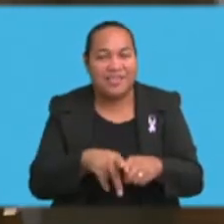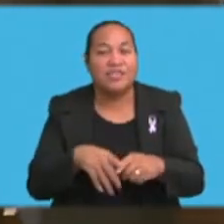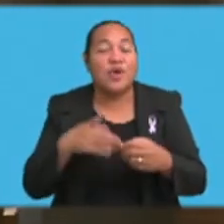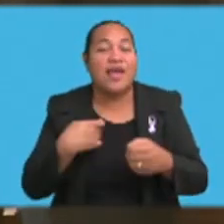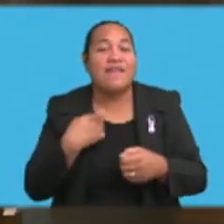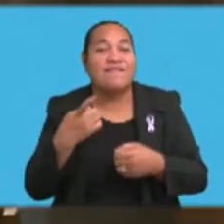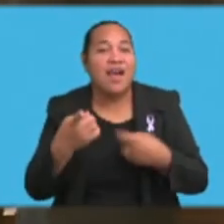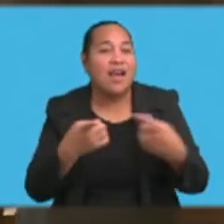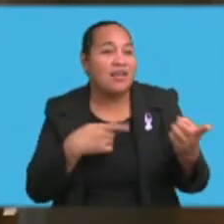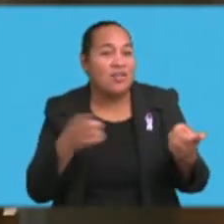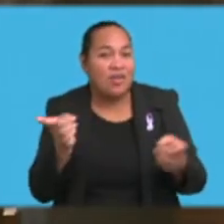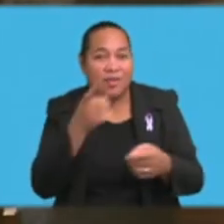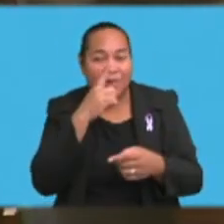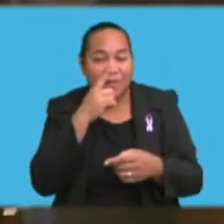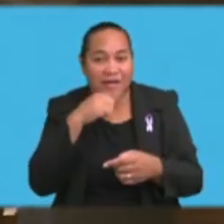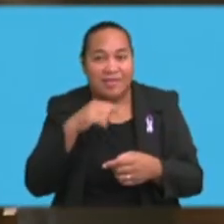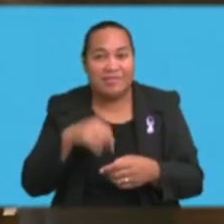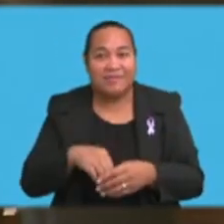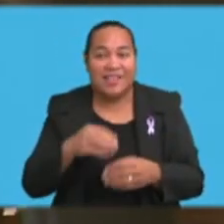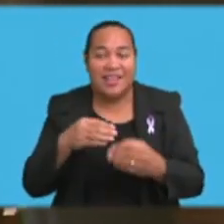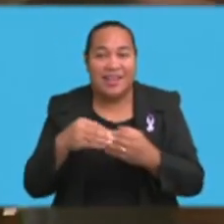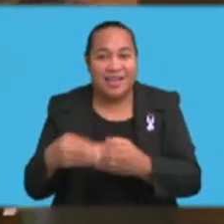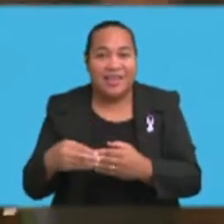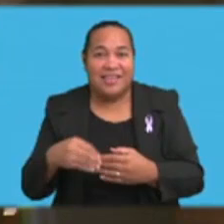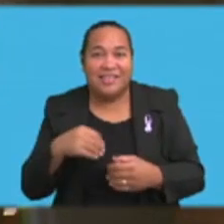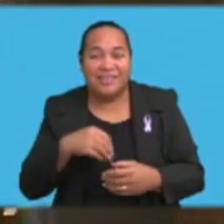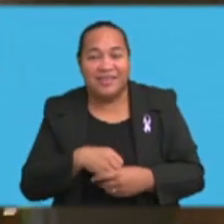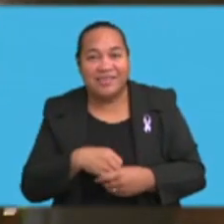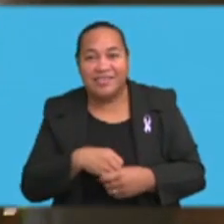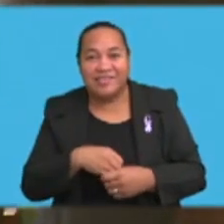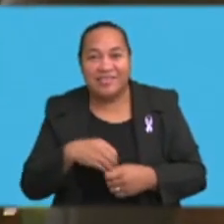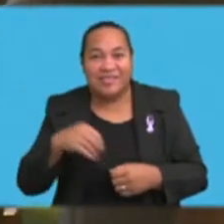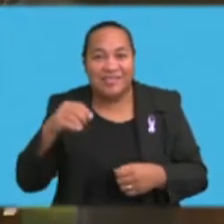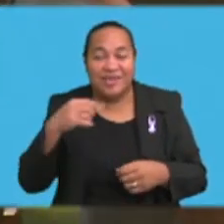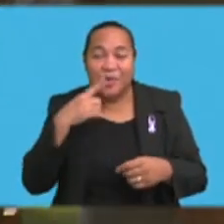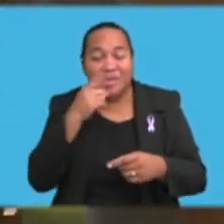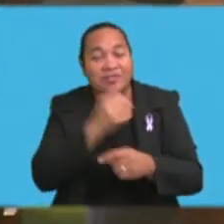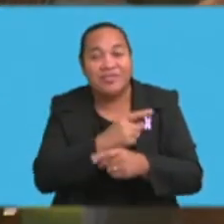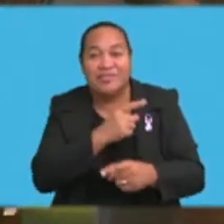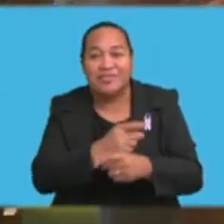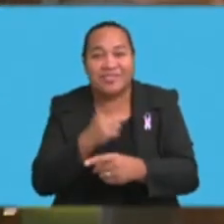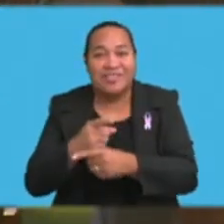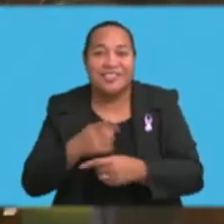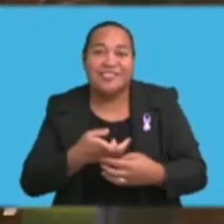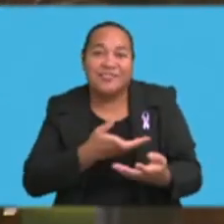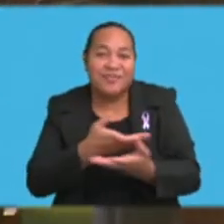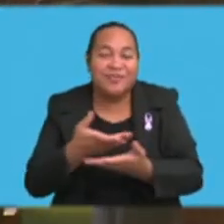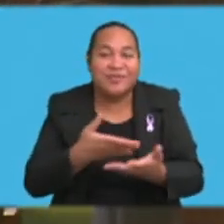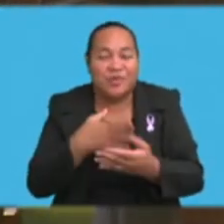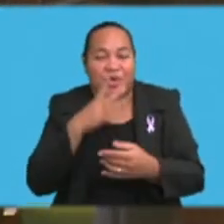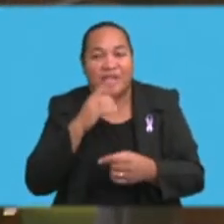take the lead in this, in terms of all the things that I've talked about, to go out there and talk about it for ourselves